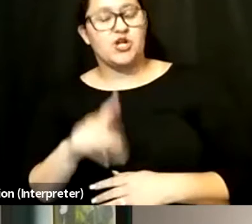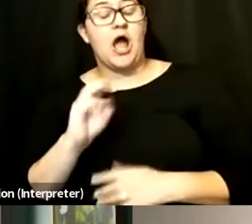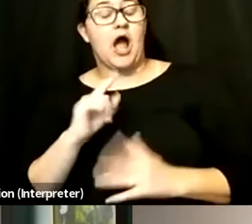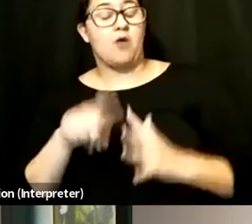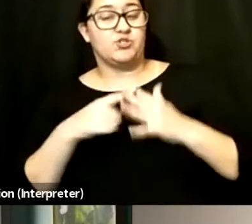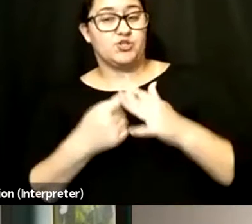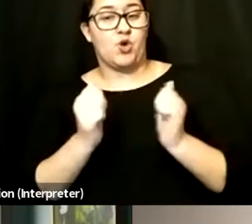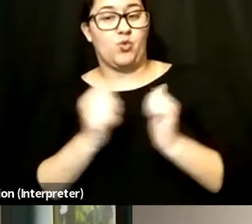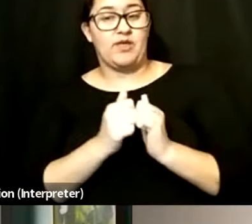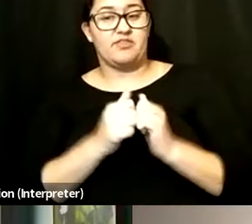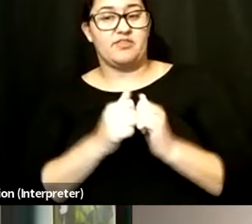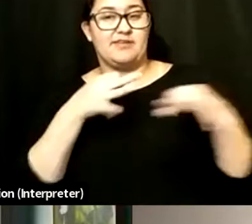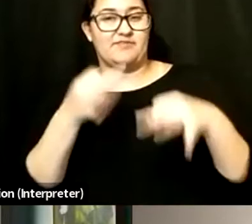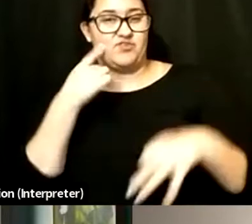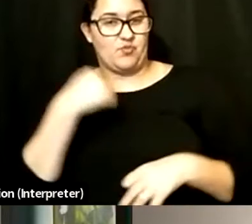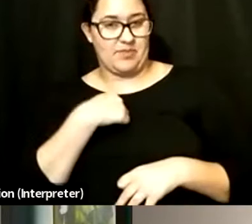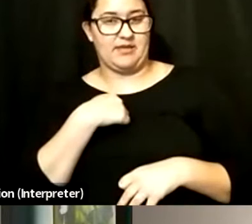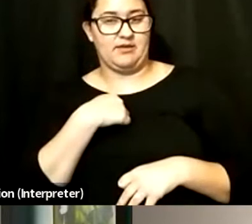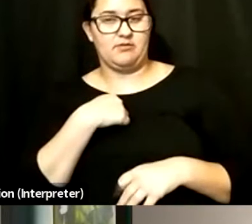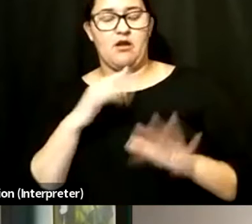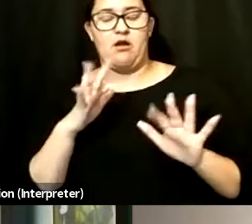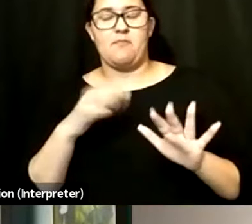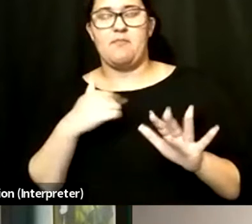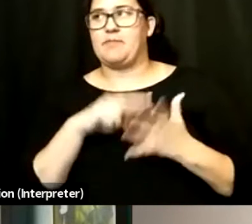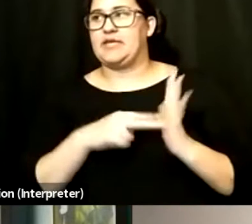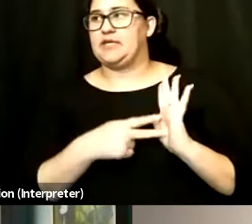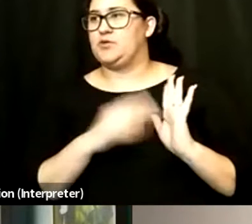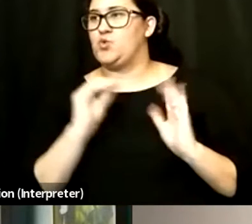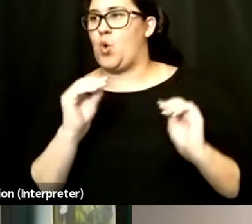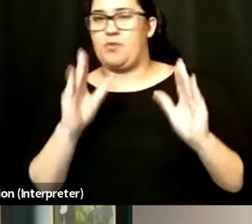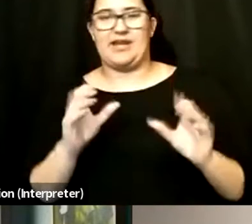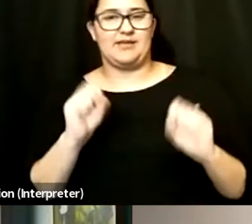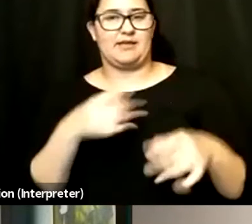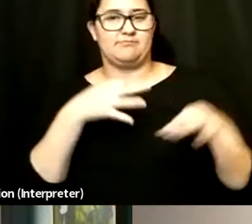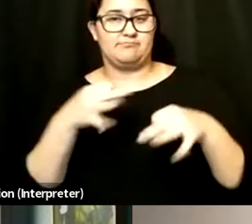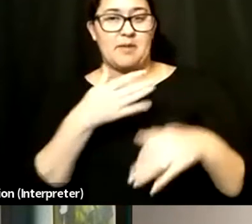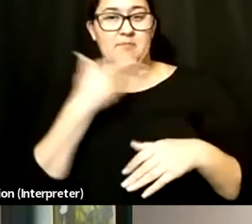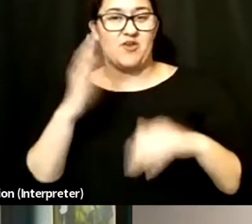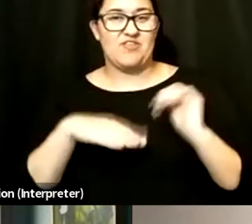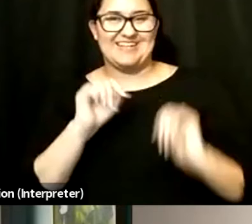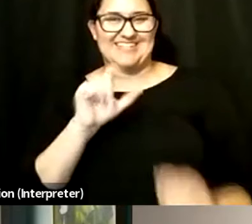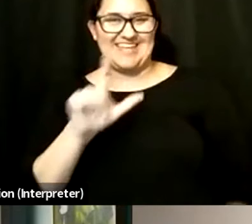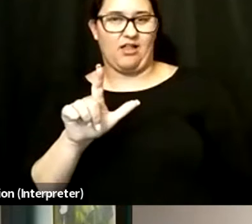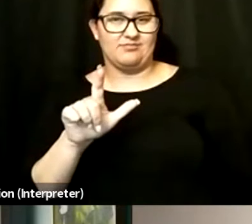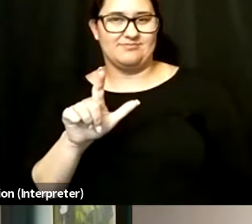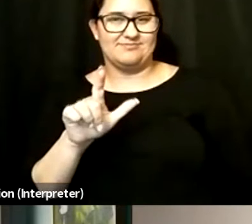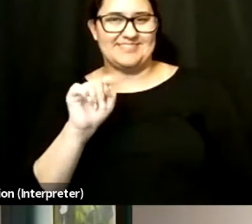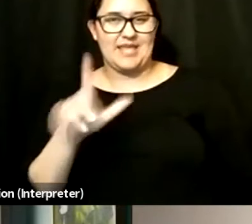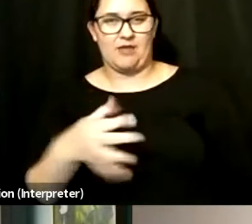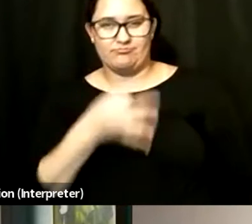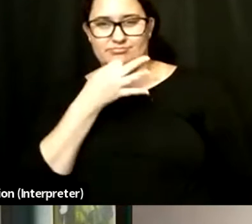of the definition. Um, I mean, nobody can put it better than TL. TL has a very